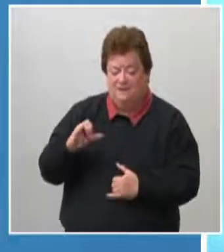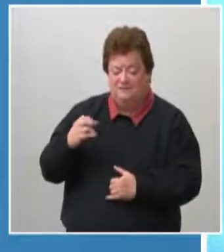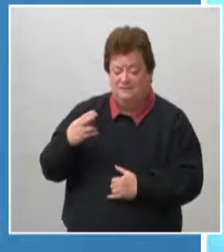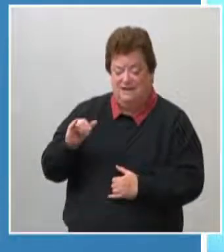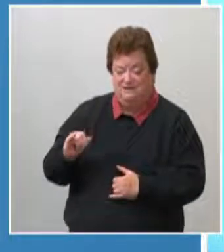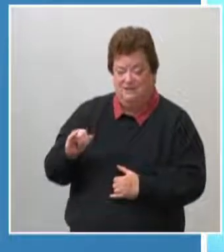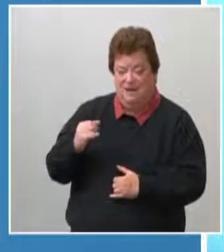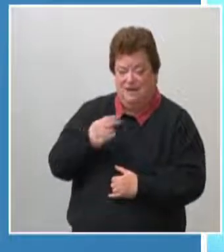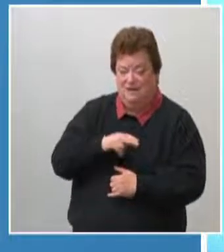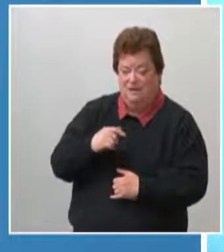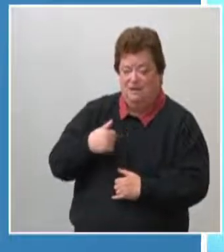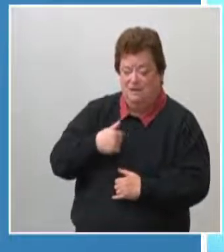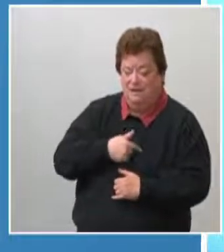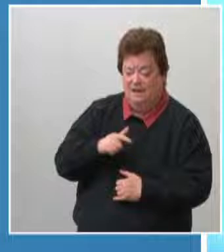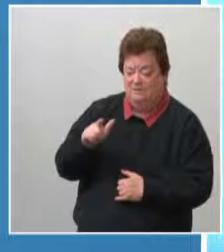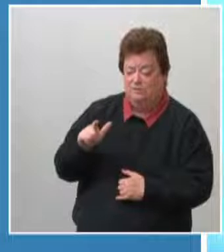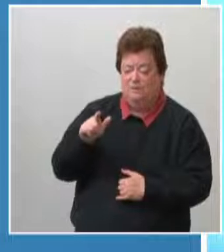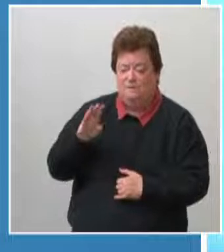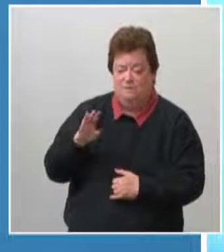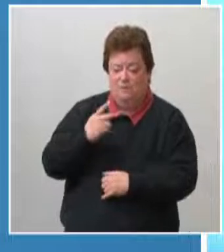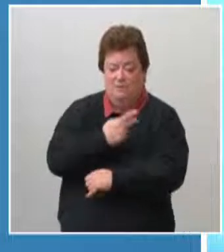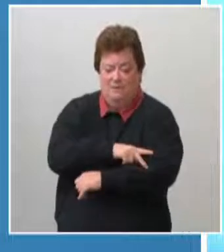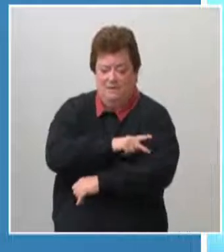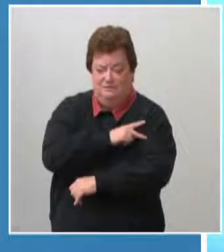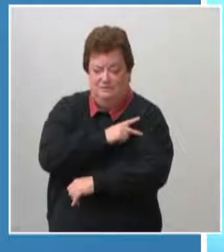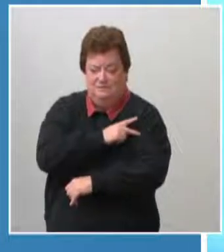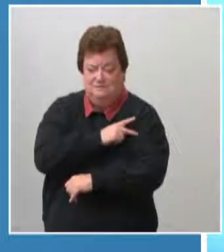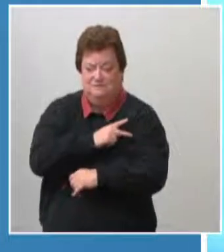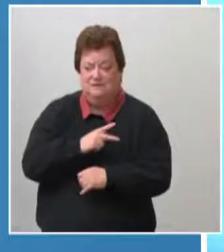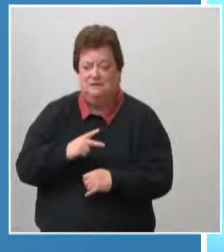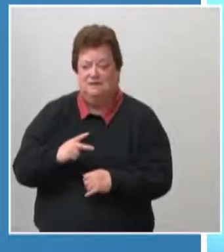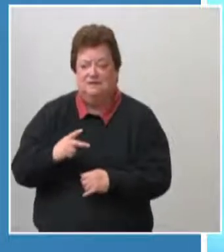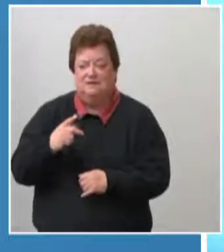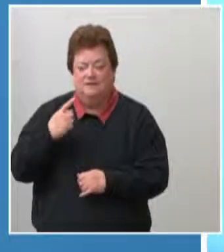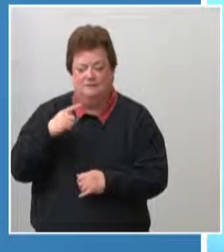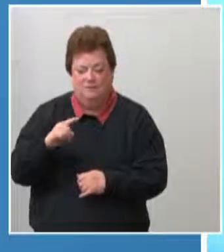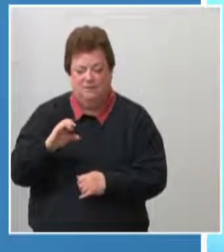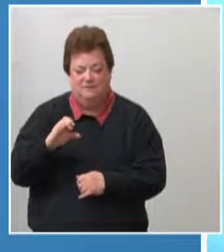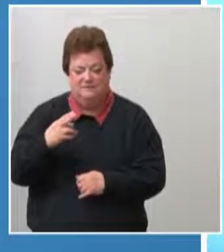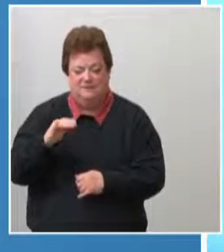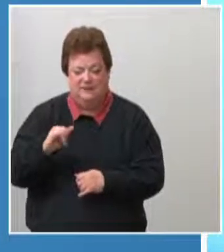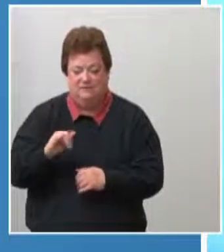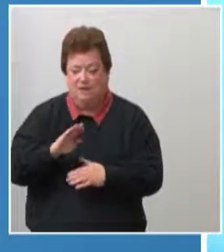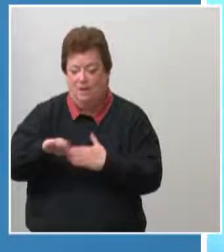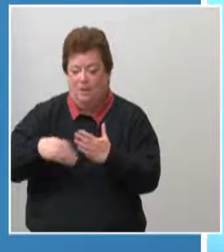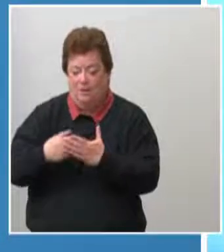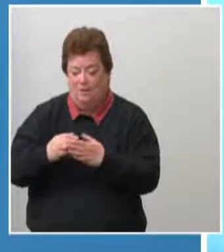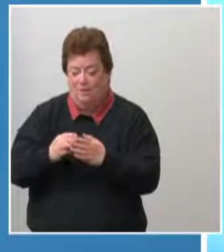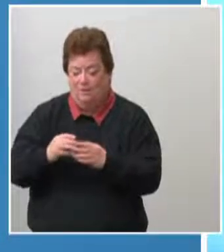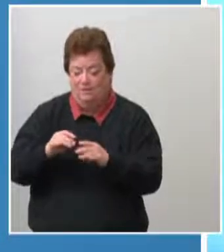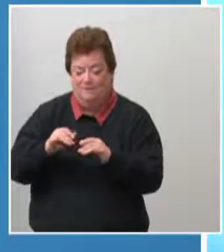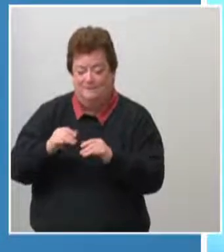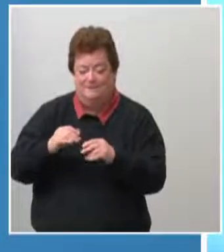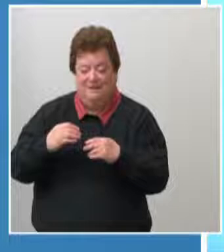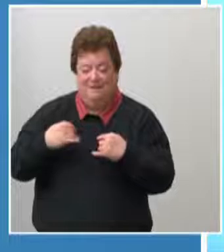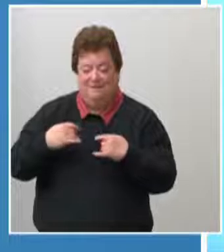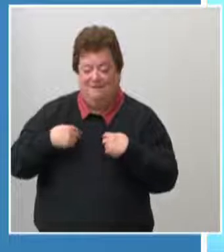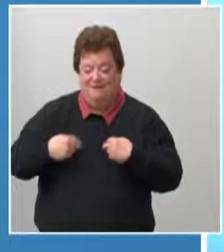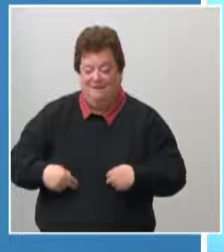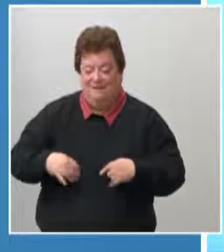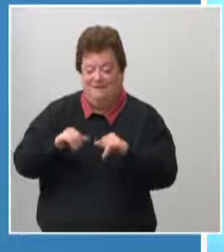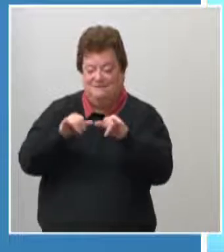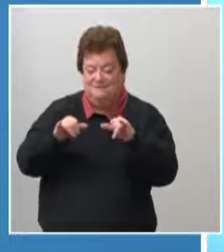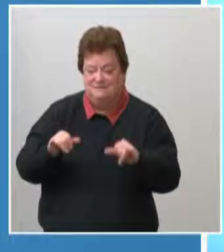are taking care of 24 COVID-19 patients. Across the CHI Health system, we are caring for 199